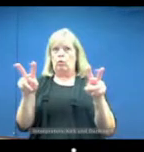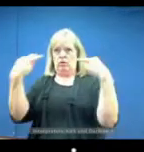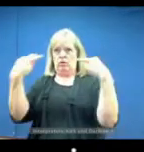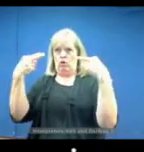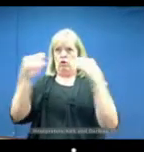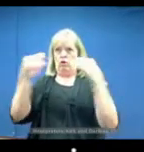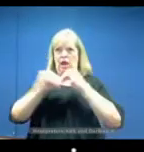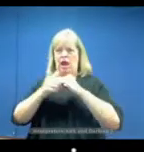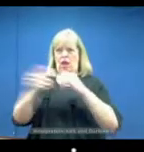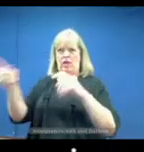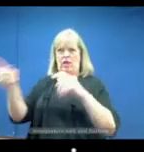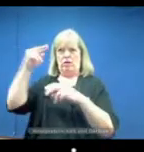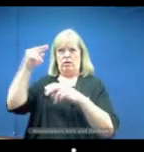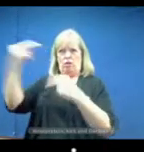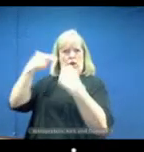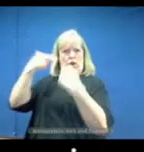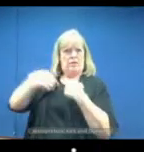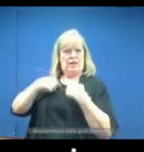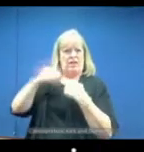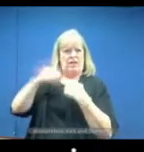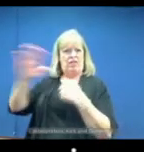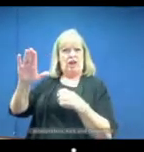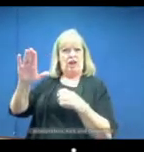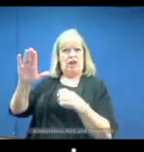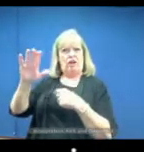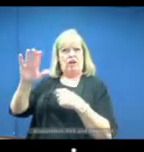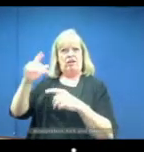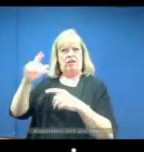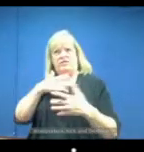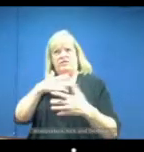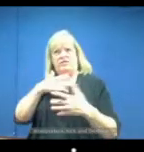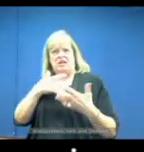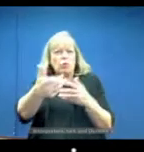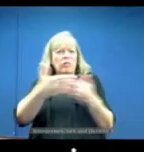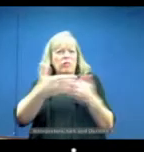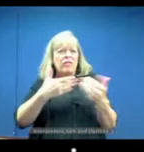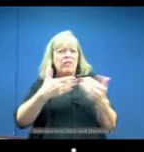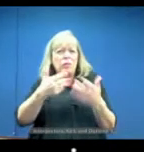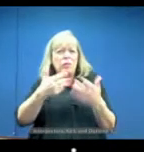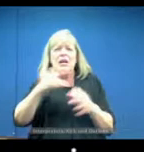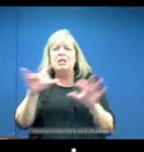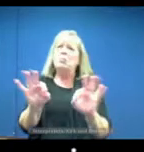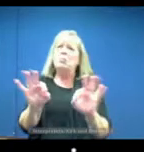you're doing something innocuous.